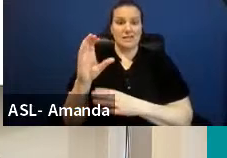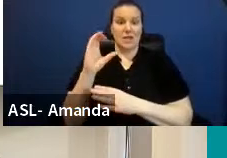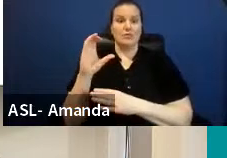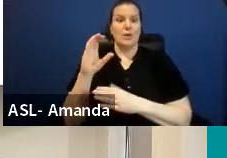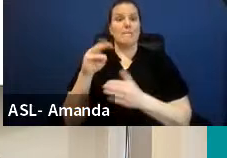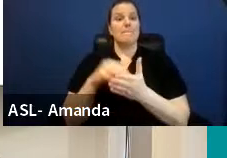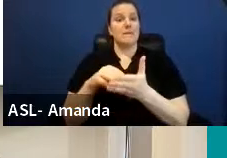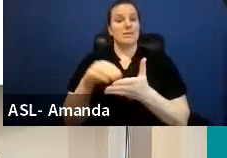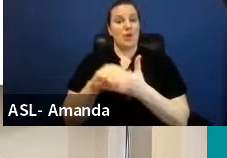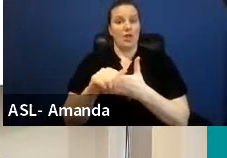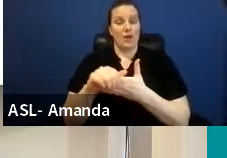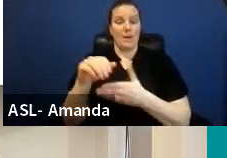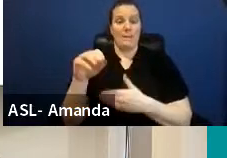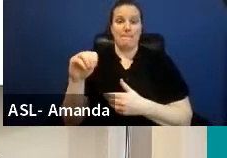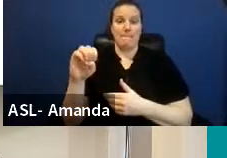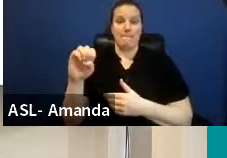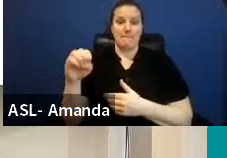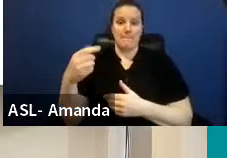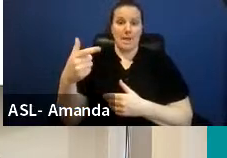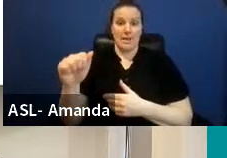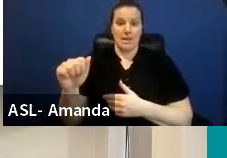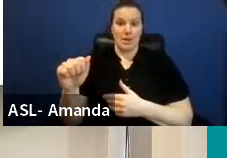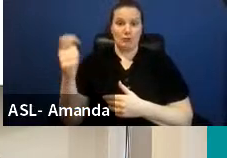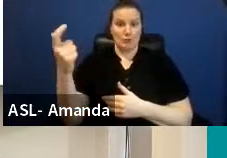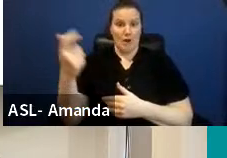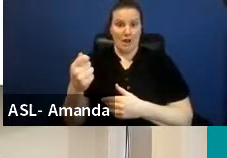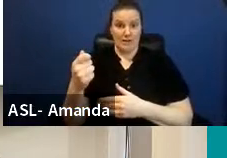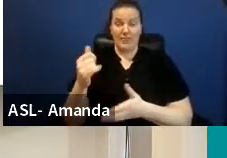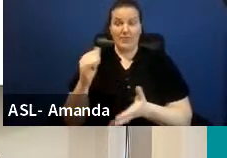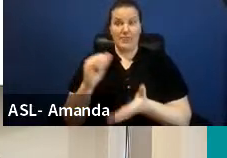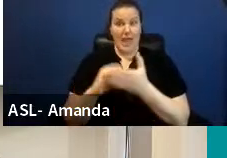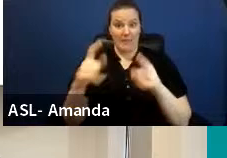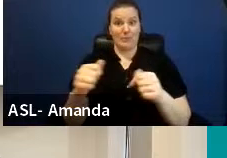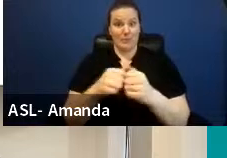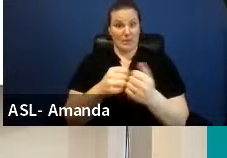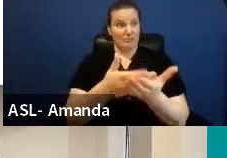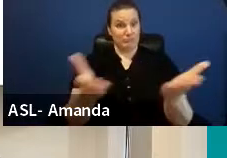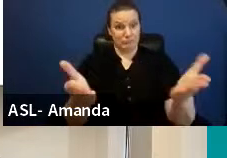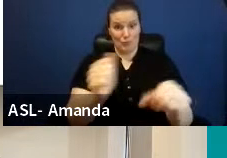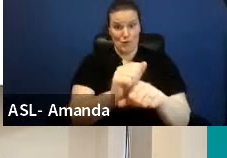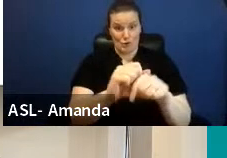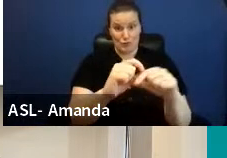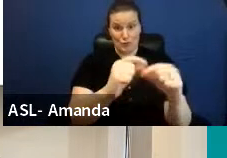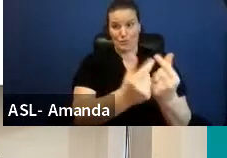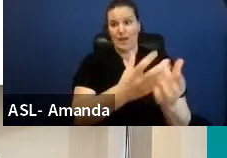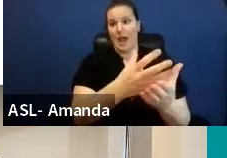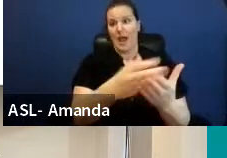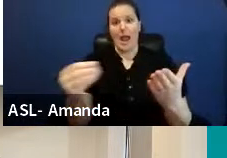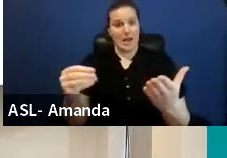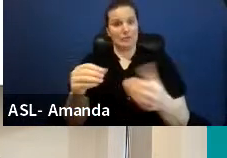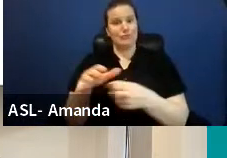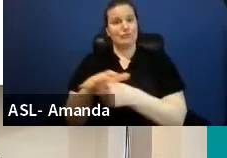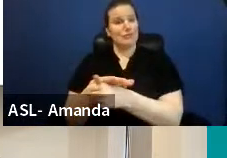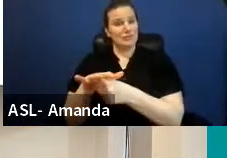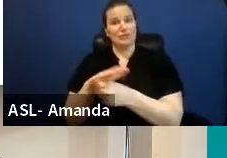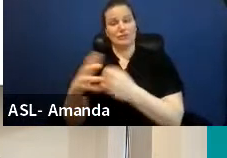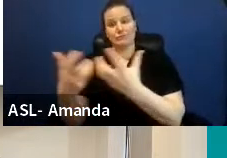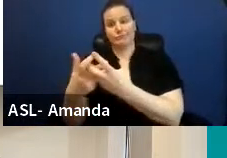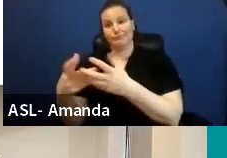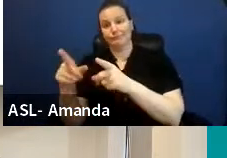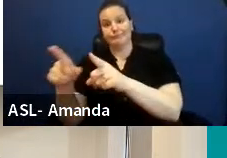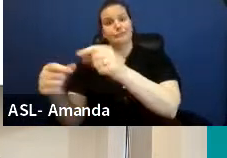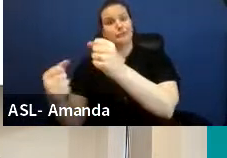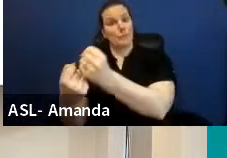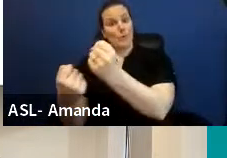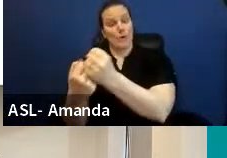grant. That didn't happen without the good work of this group and the regional alignment that we have around this program, and the support that we have with our